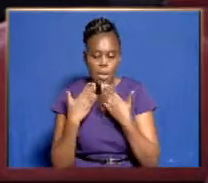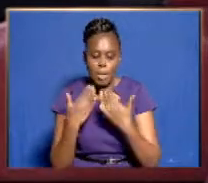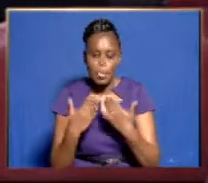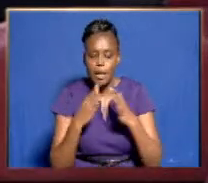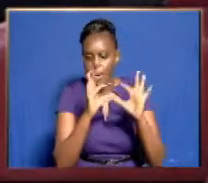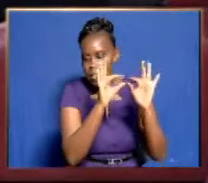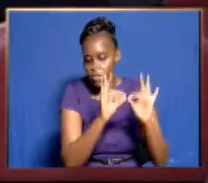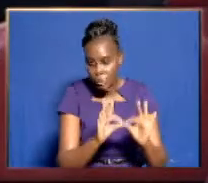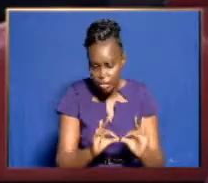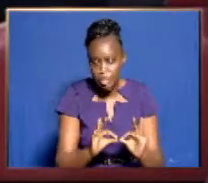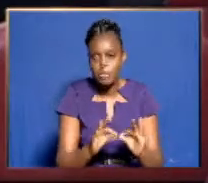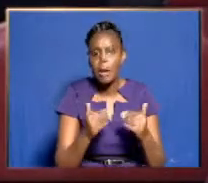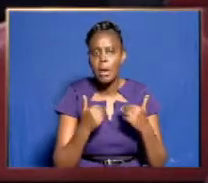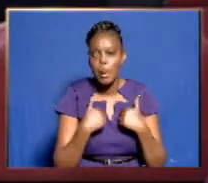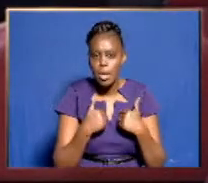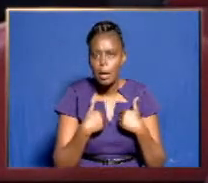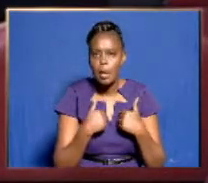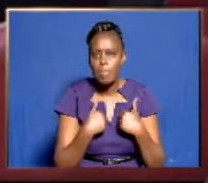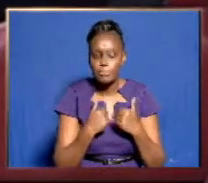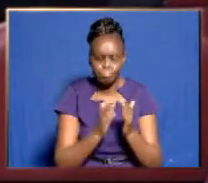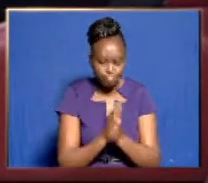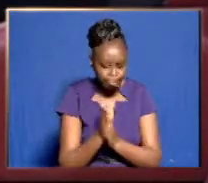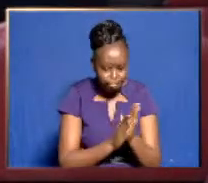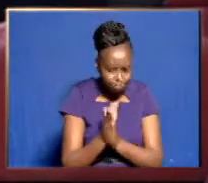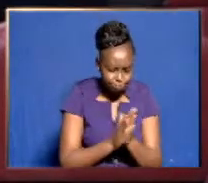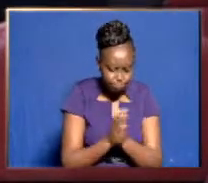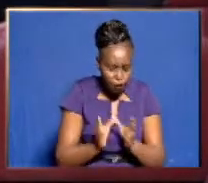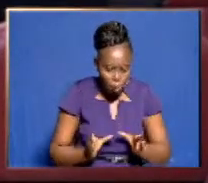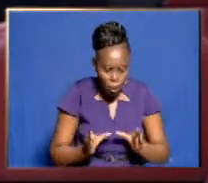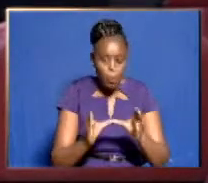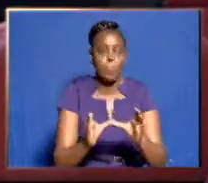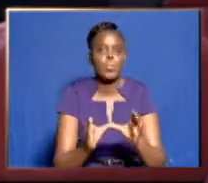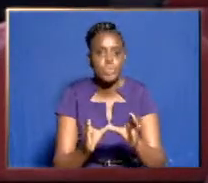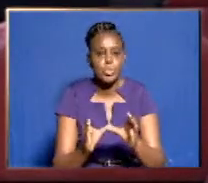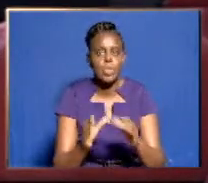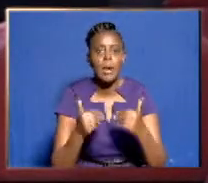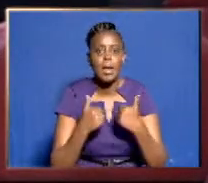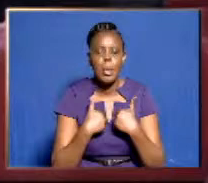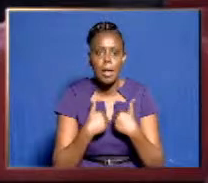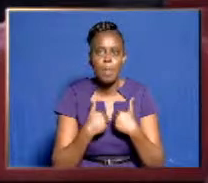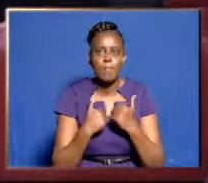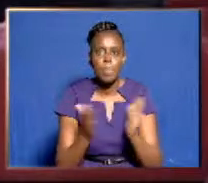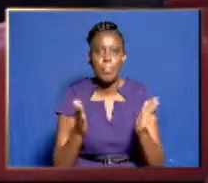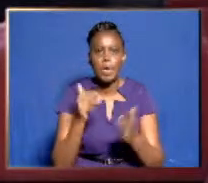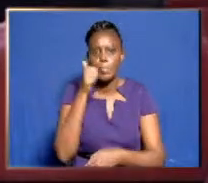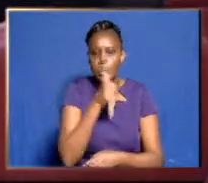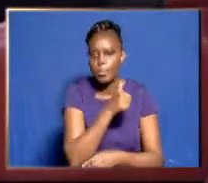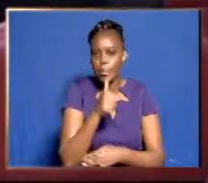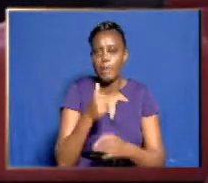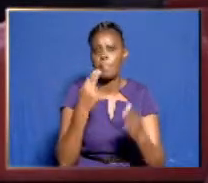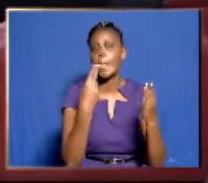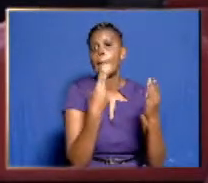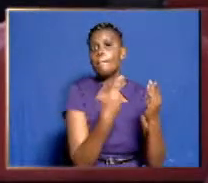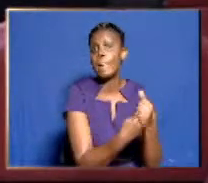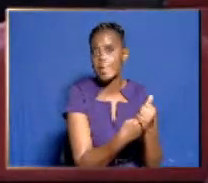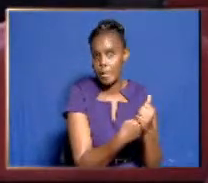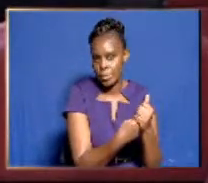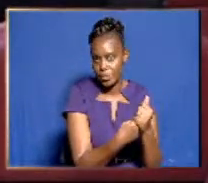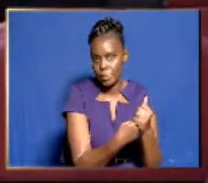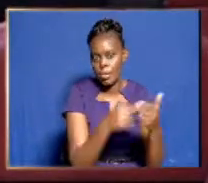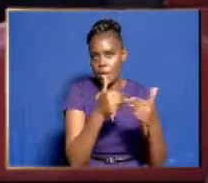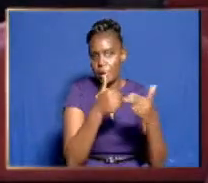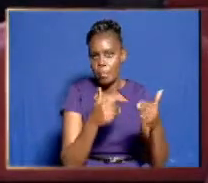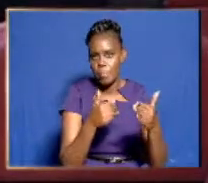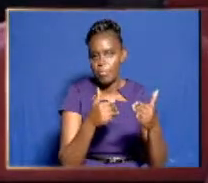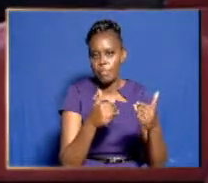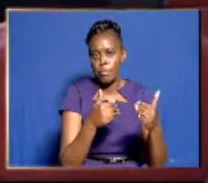Treasury for having an aggressive push towards having public-private partnerships. And before the floor